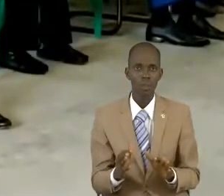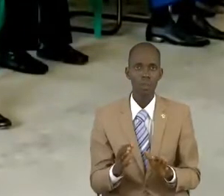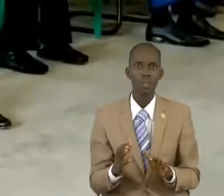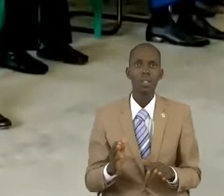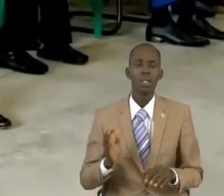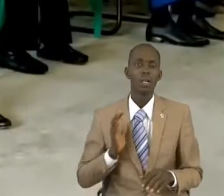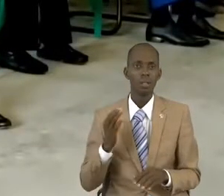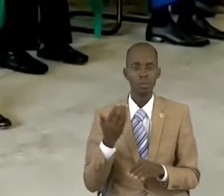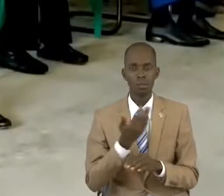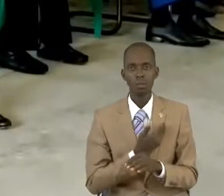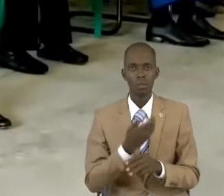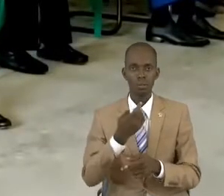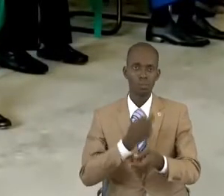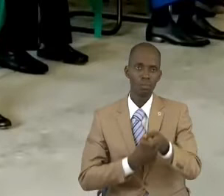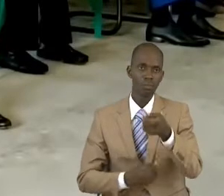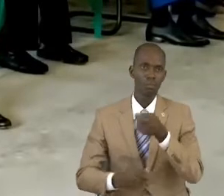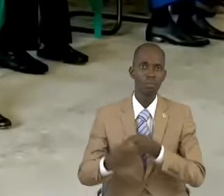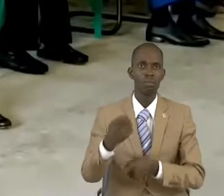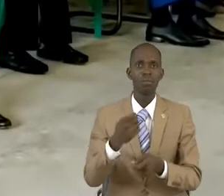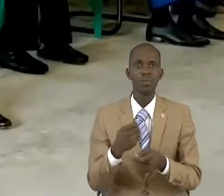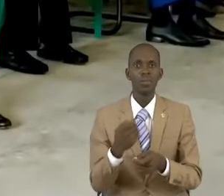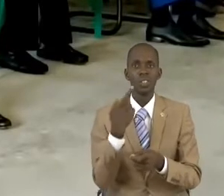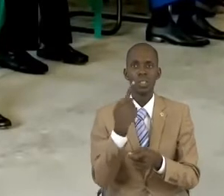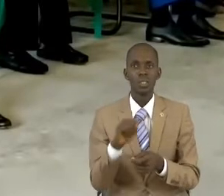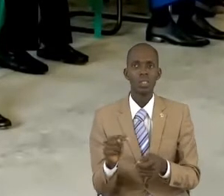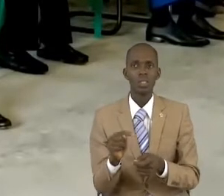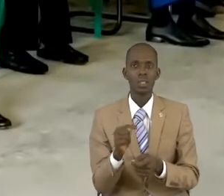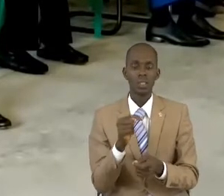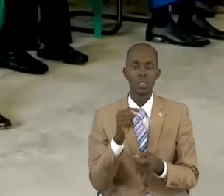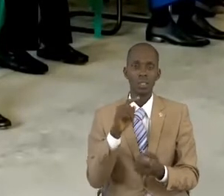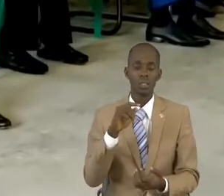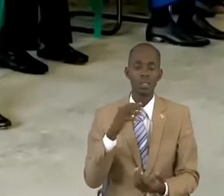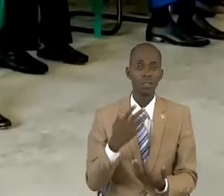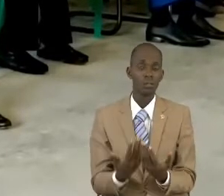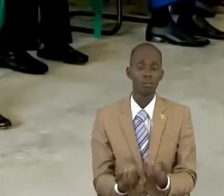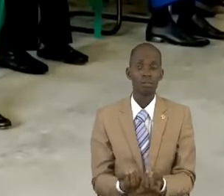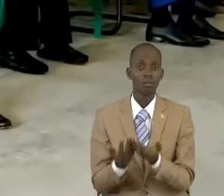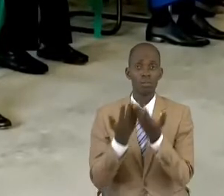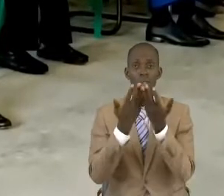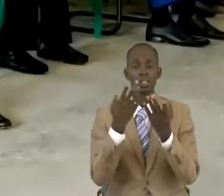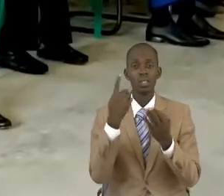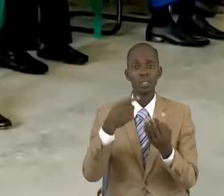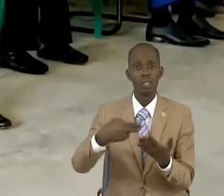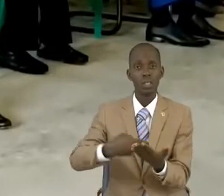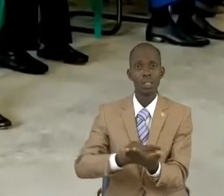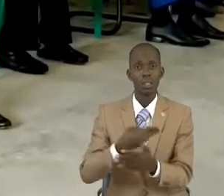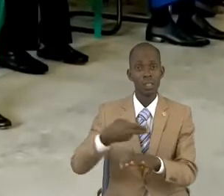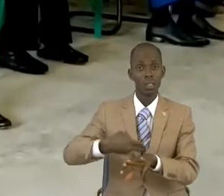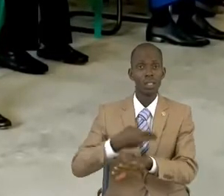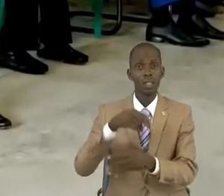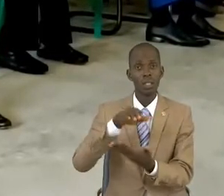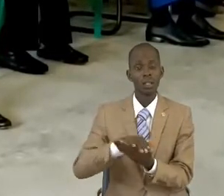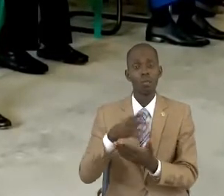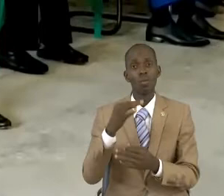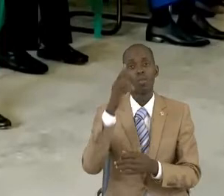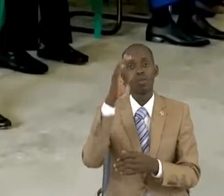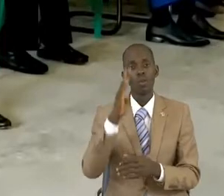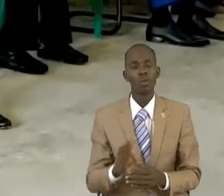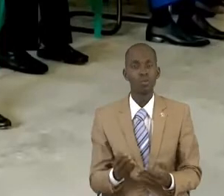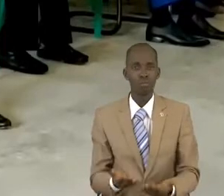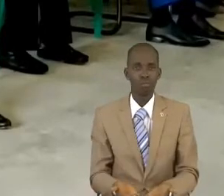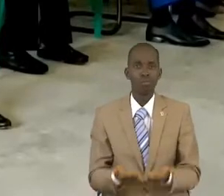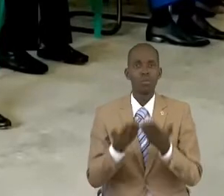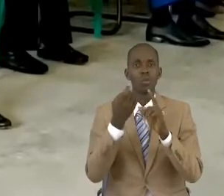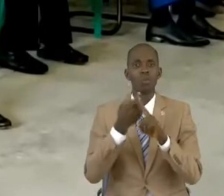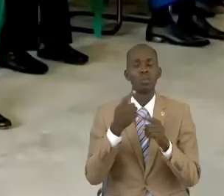substitute, the sacrifice, the Lamb of God rose from the dead. And then we're